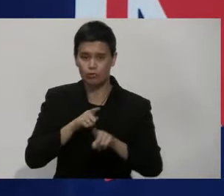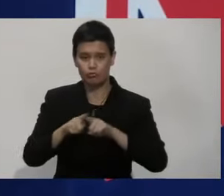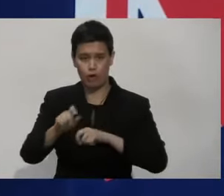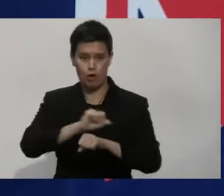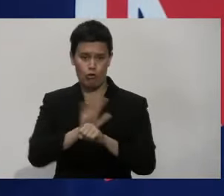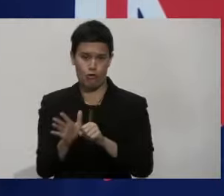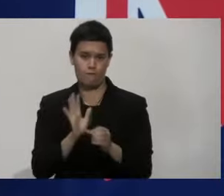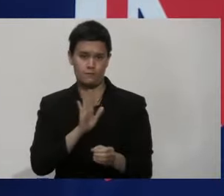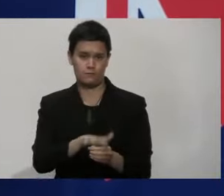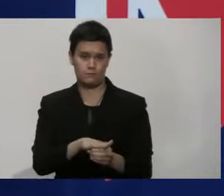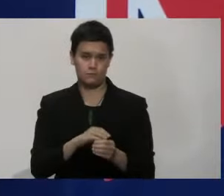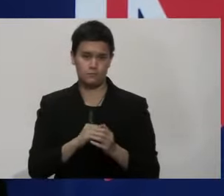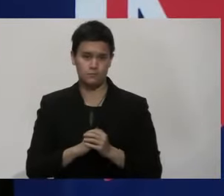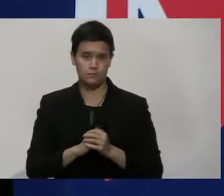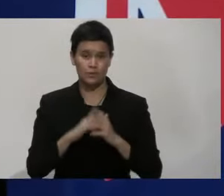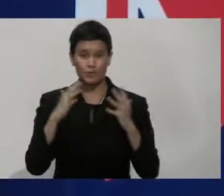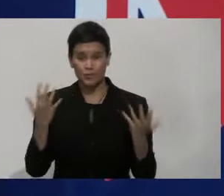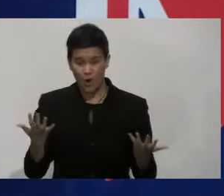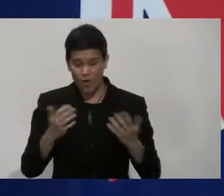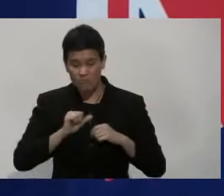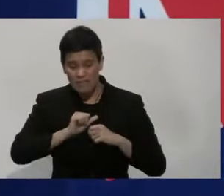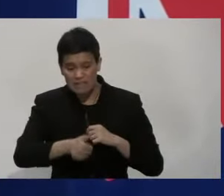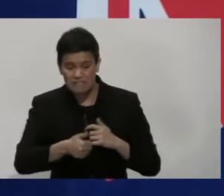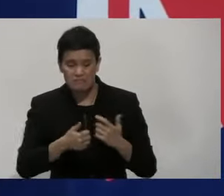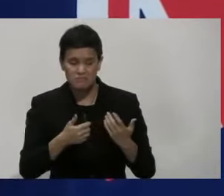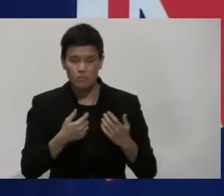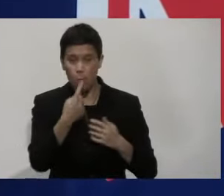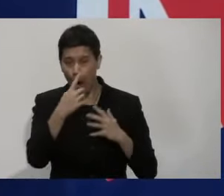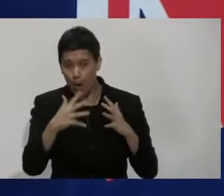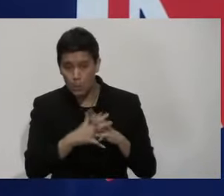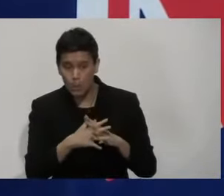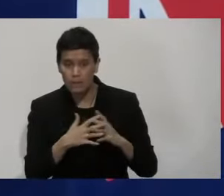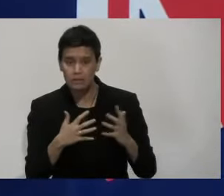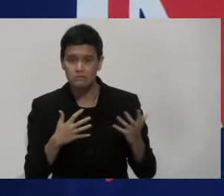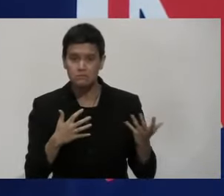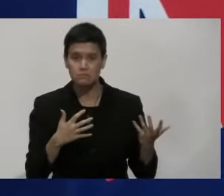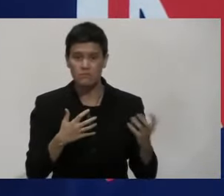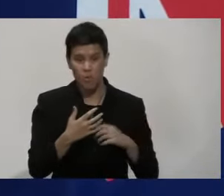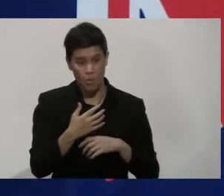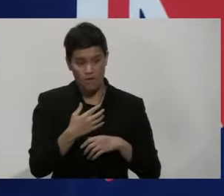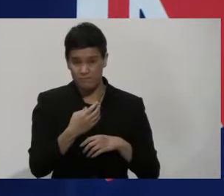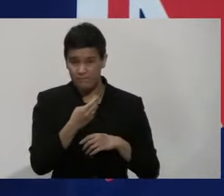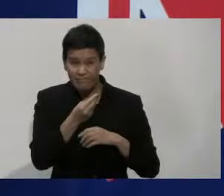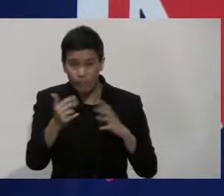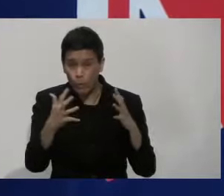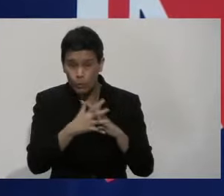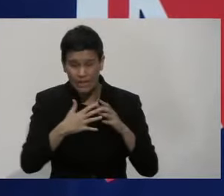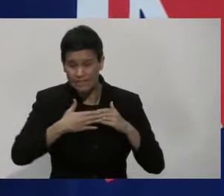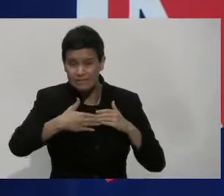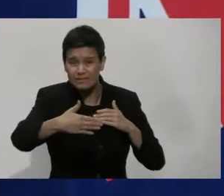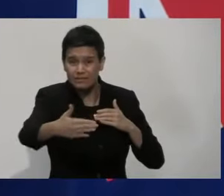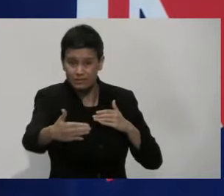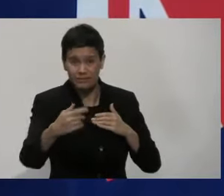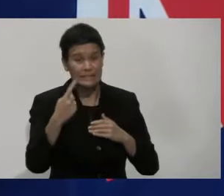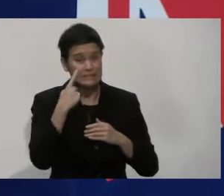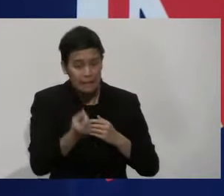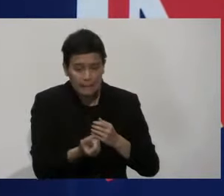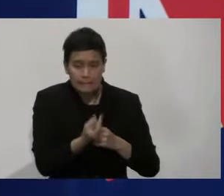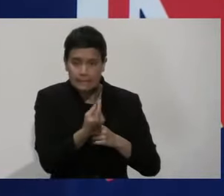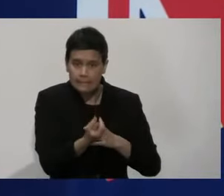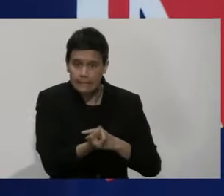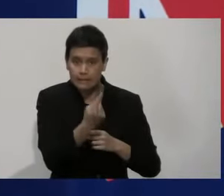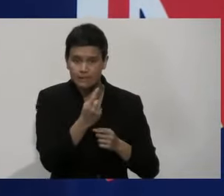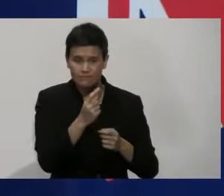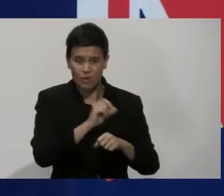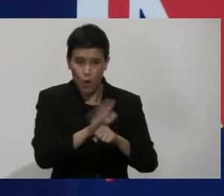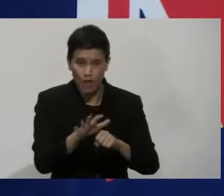next 7 days, in fact, the next several weeks, will see more cases, but it will also see thousands of tests, hundreds